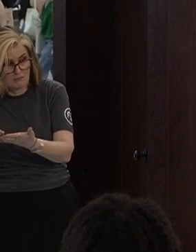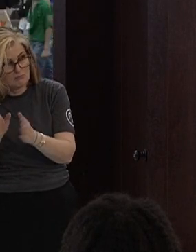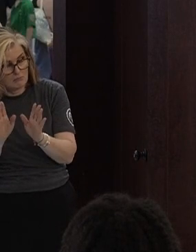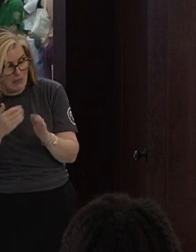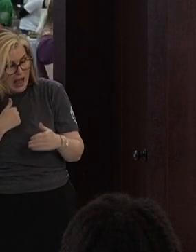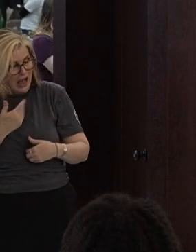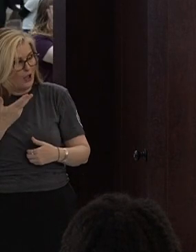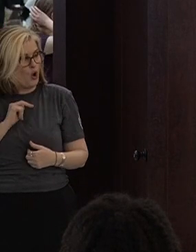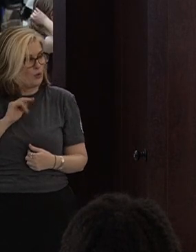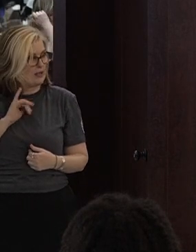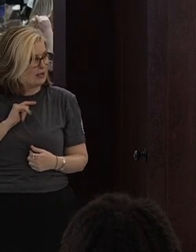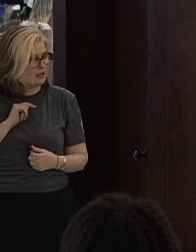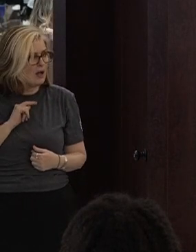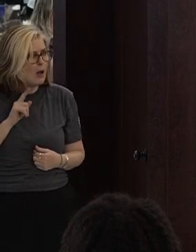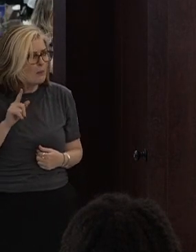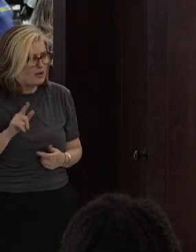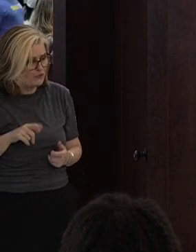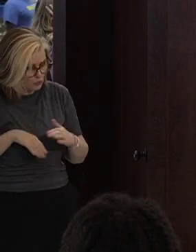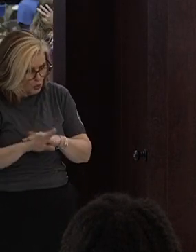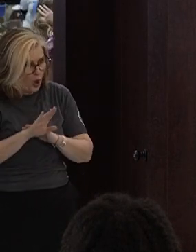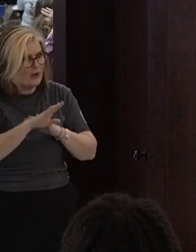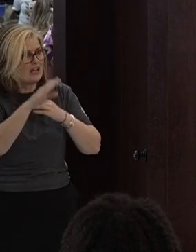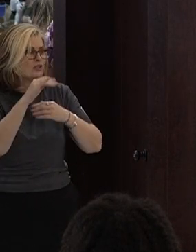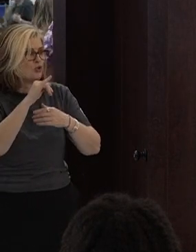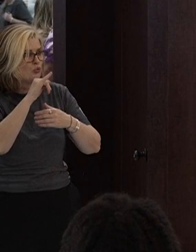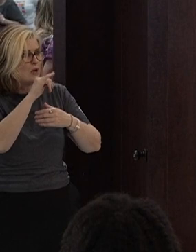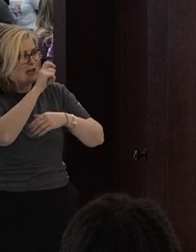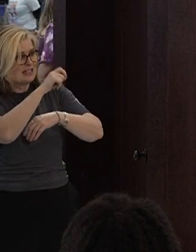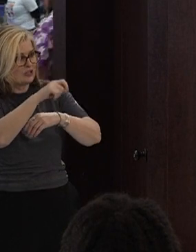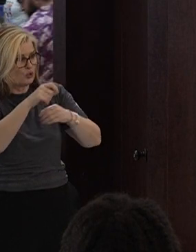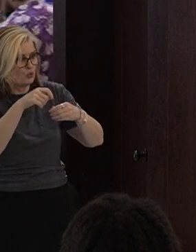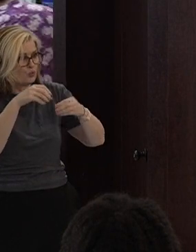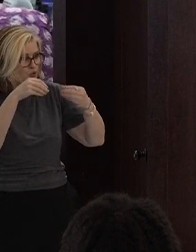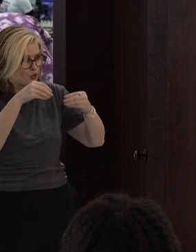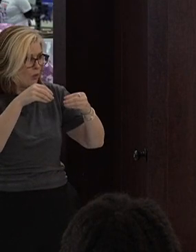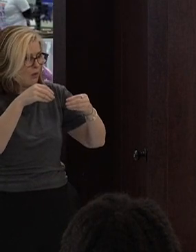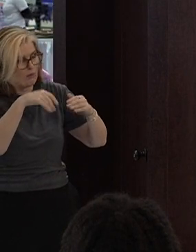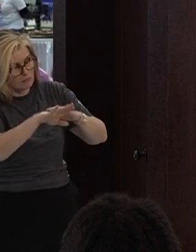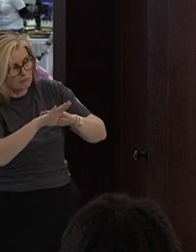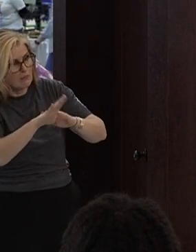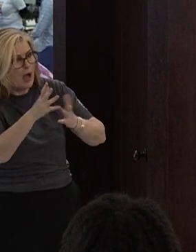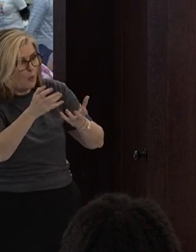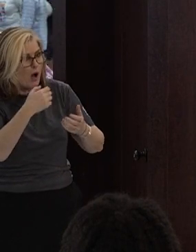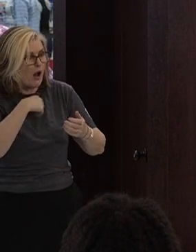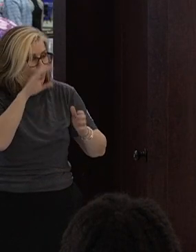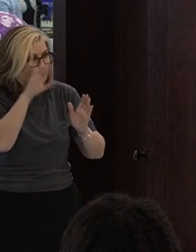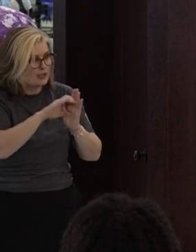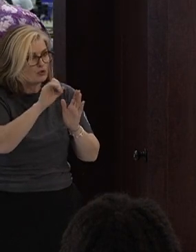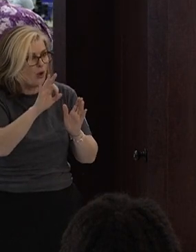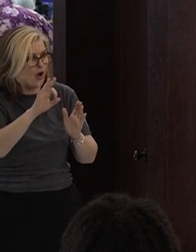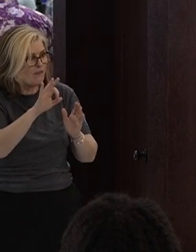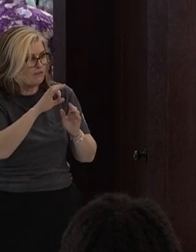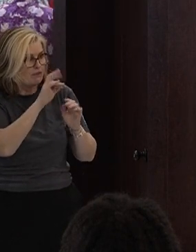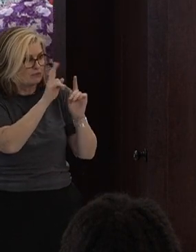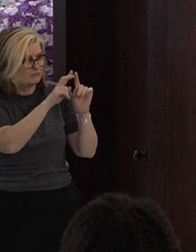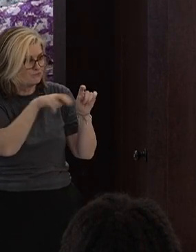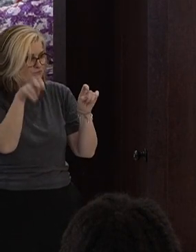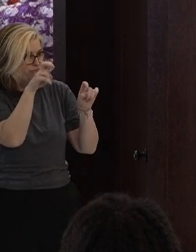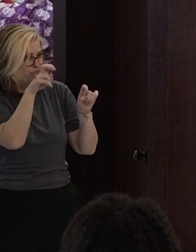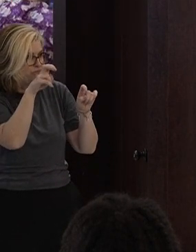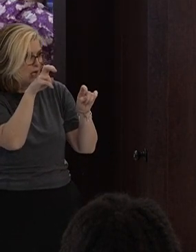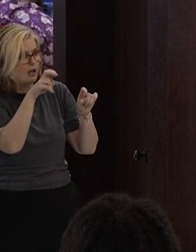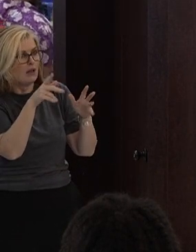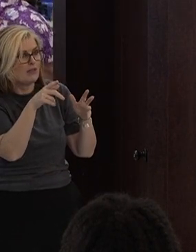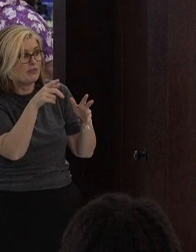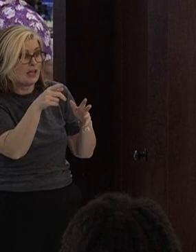you own that art. But if you go to the tattoo artist and say, you know, I want a picture of a scorpion, and that's